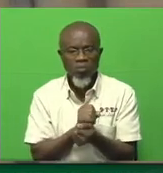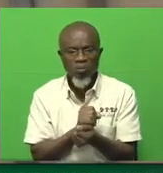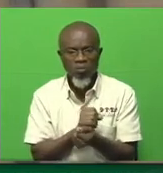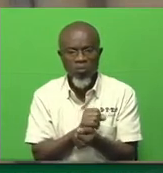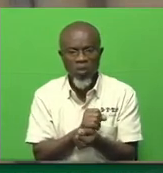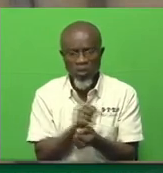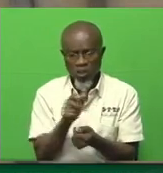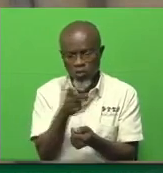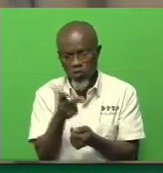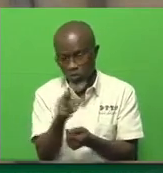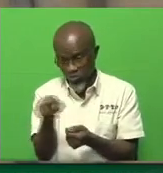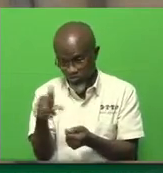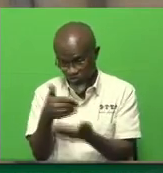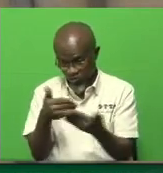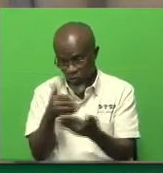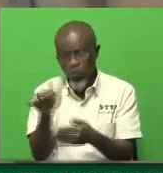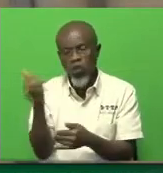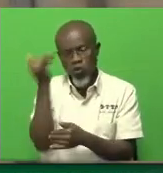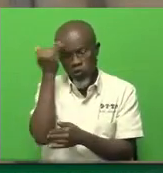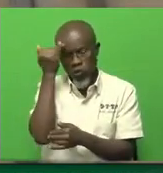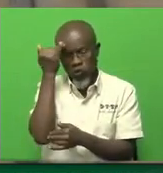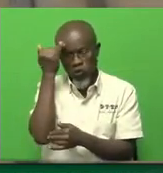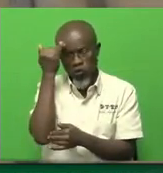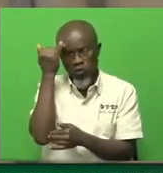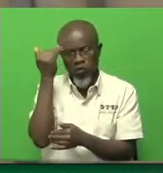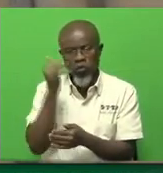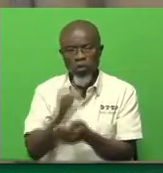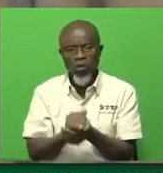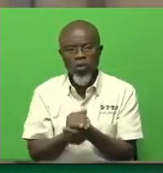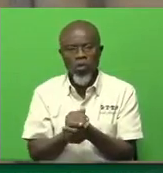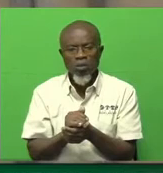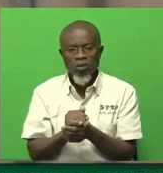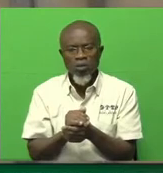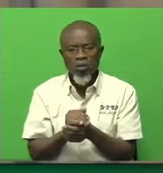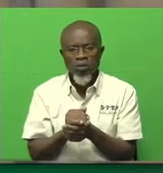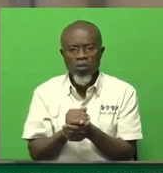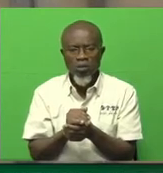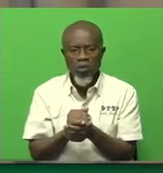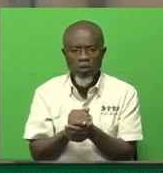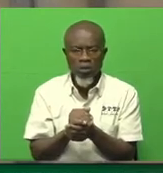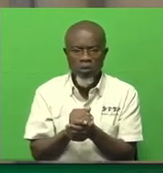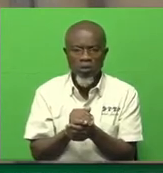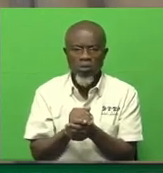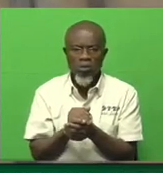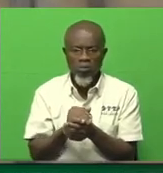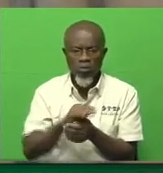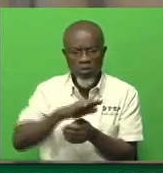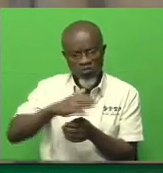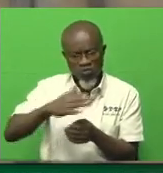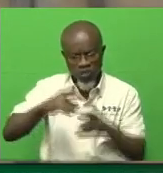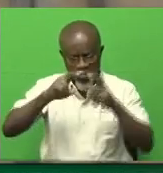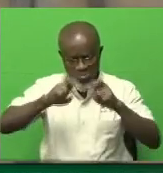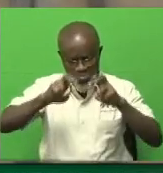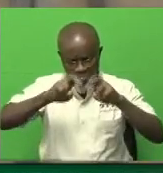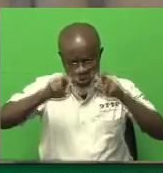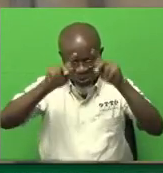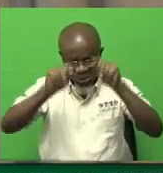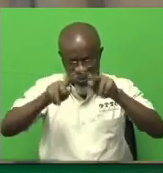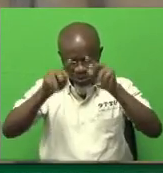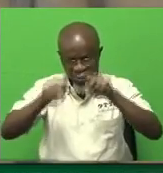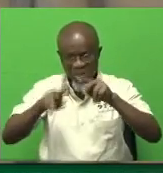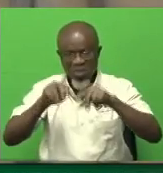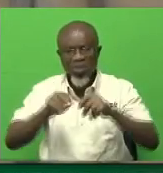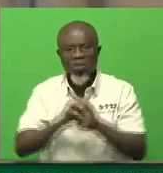the availability not of MRI or CTO mammography services but the